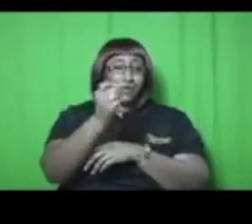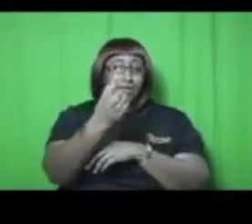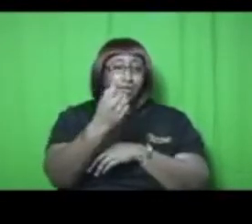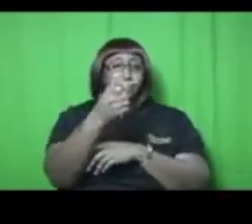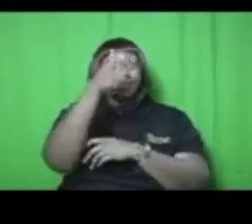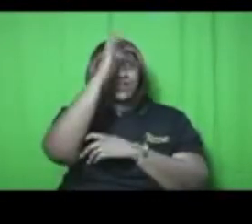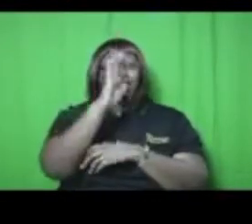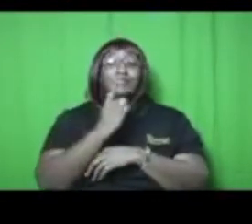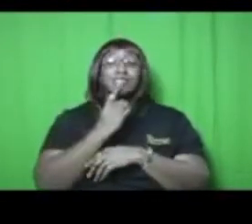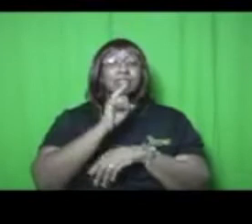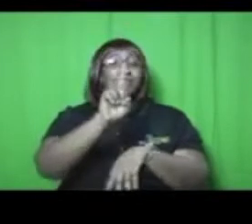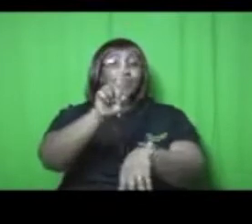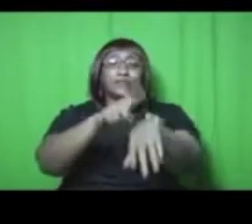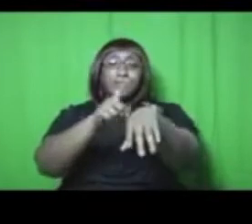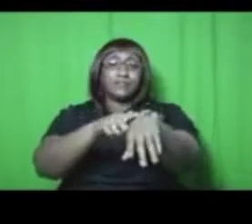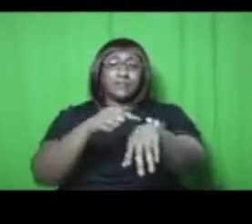heard it twice.